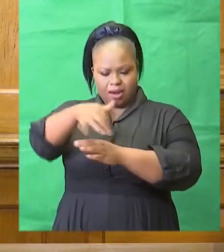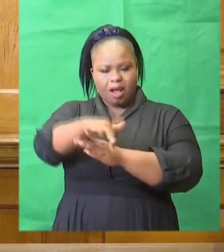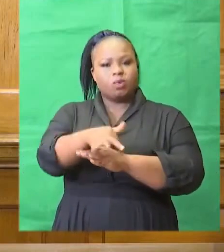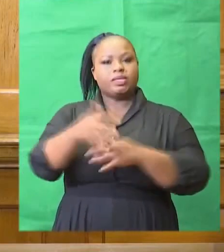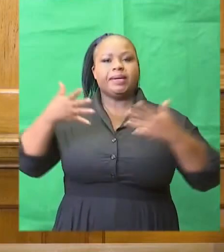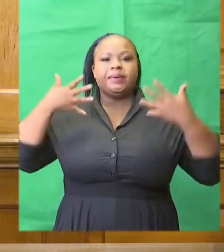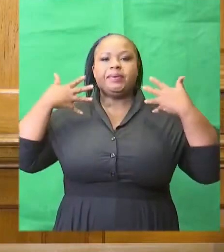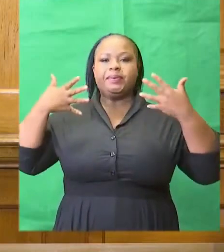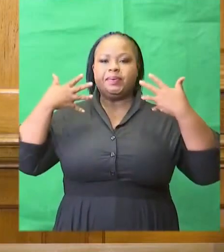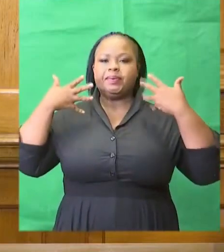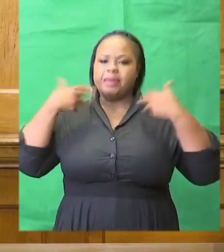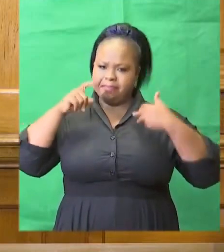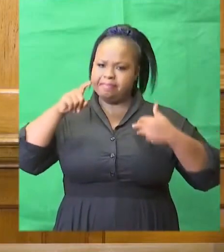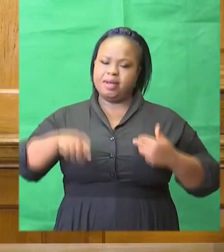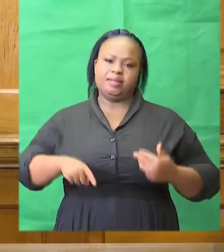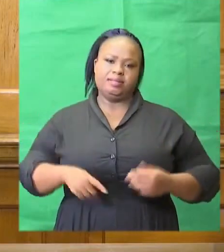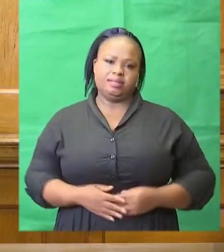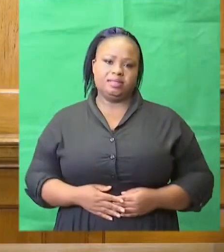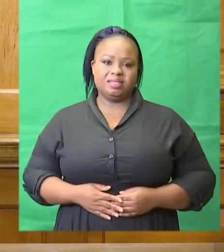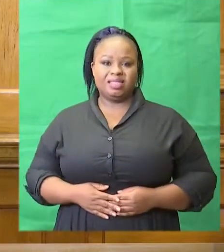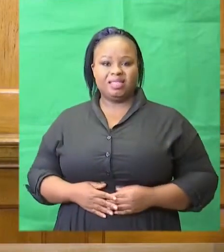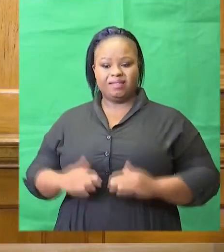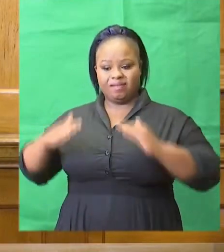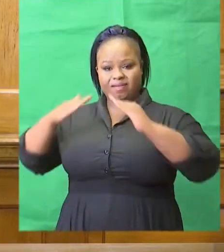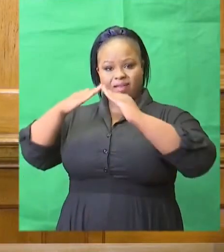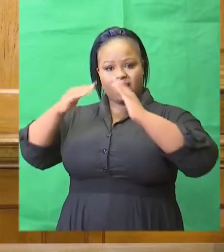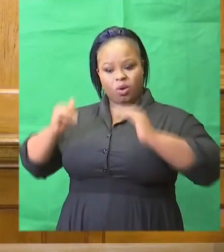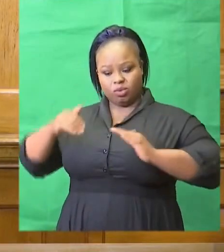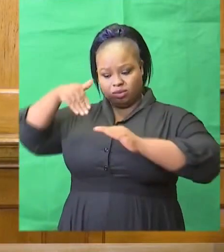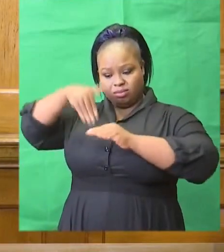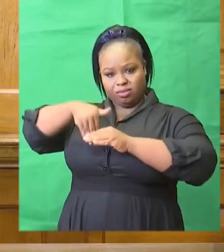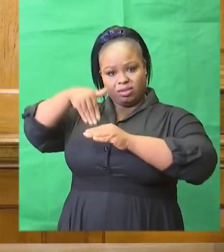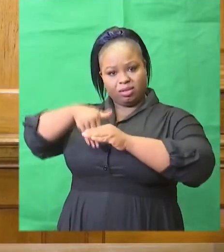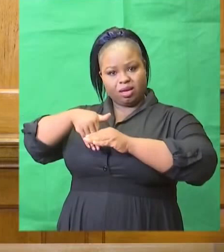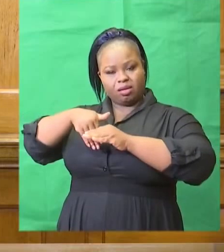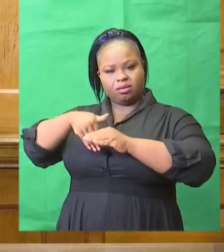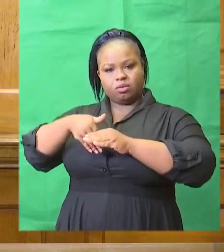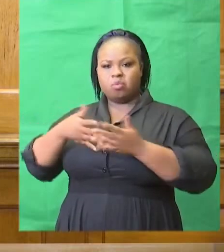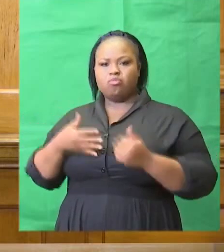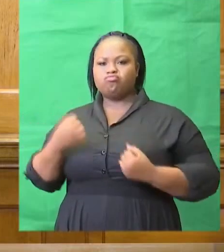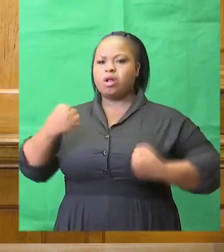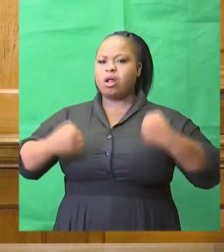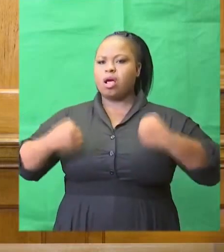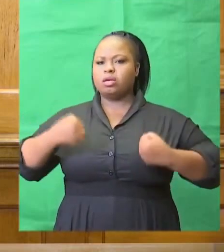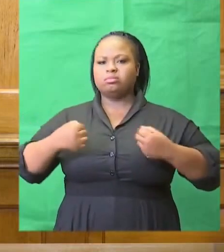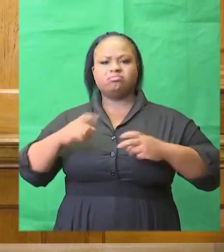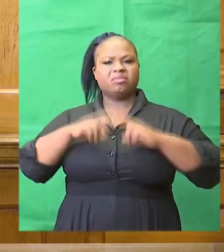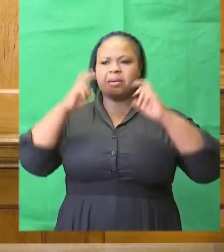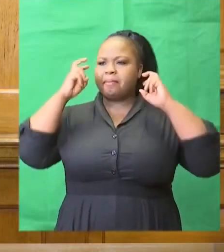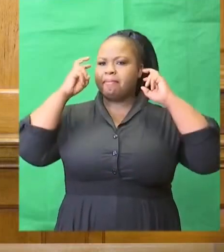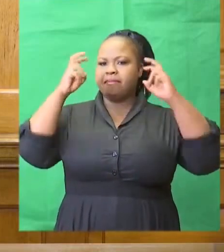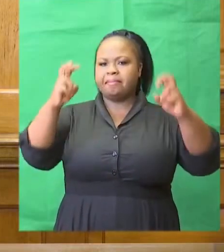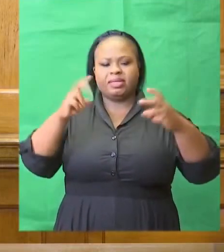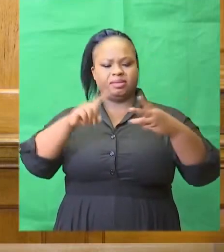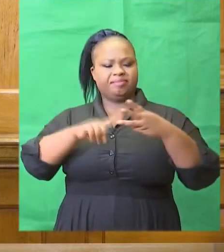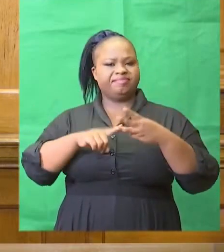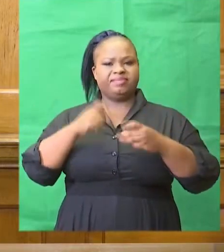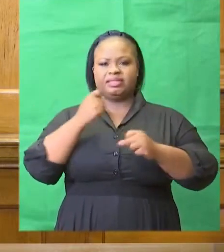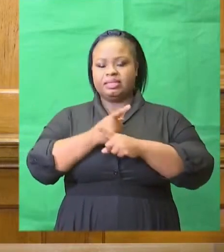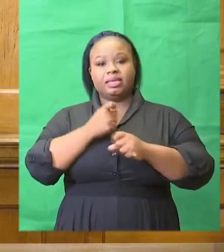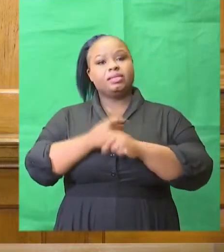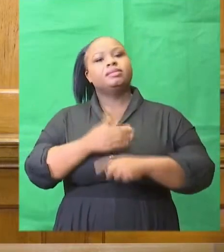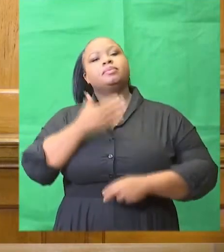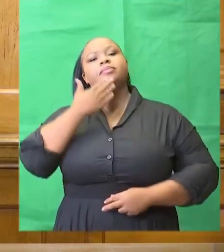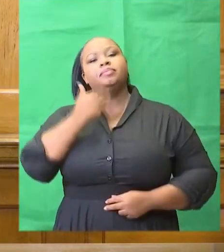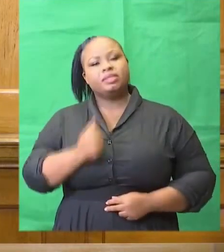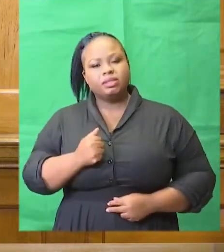household. When we are indoors with other people or in cars, in buses, in taxis, we need